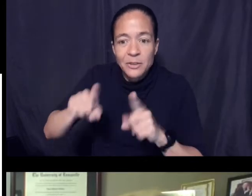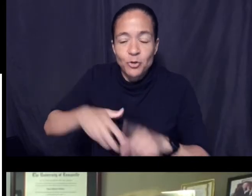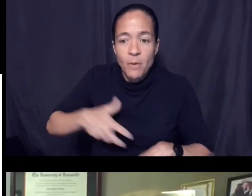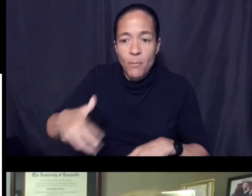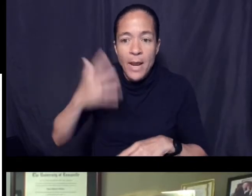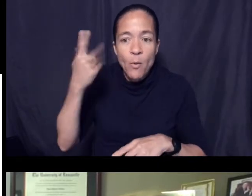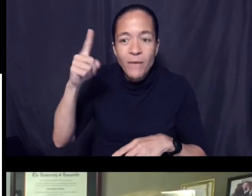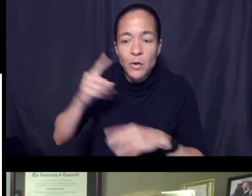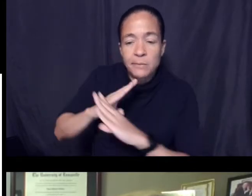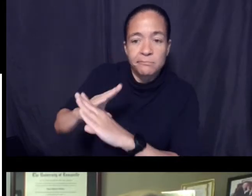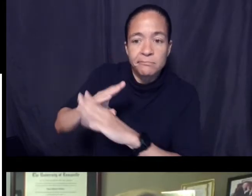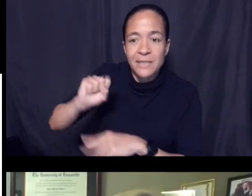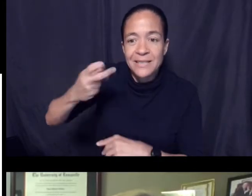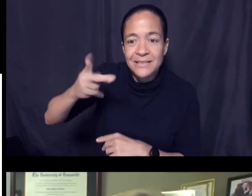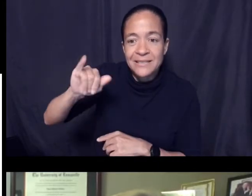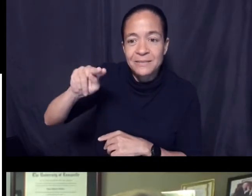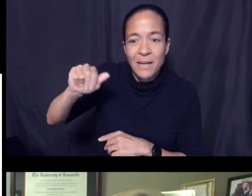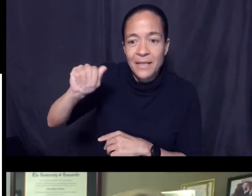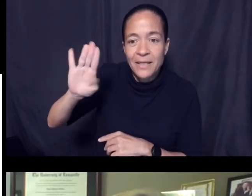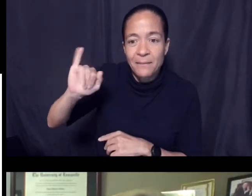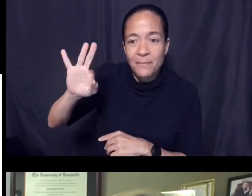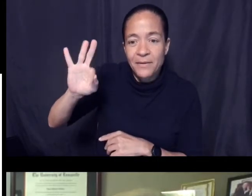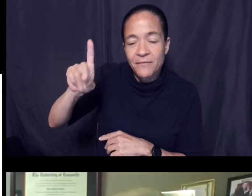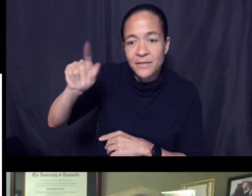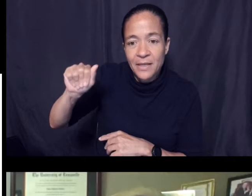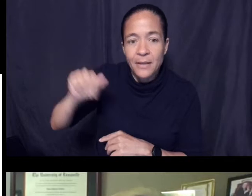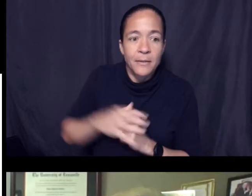bifida. For those ladies who carry a baby to